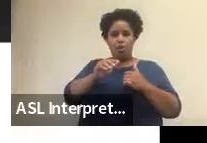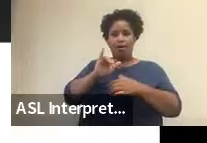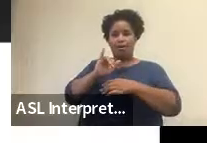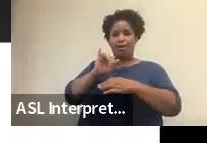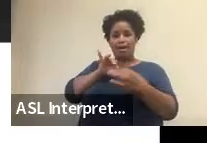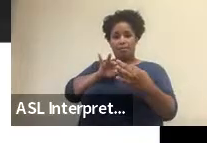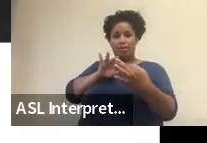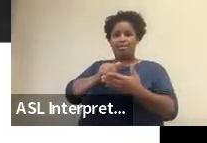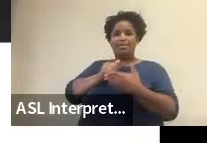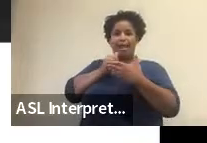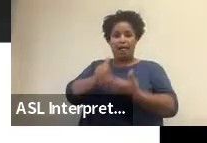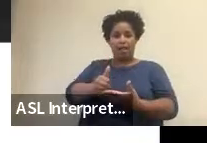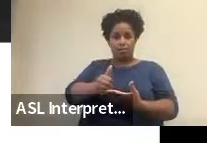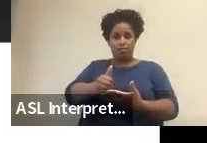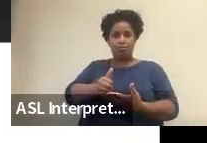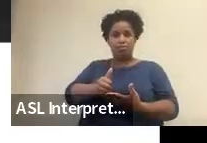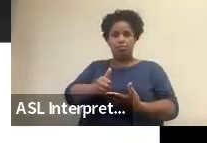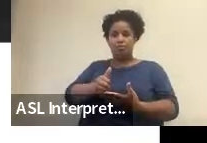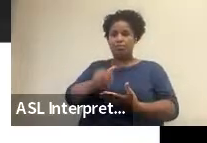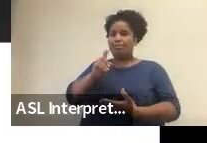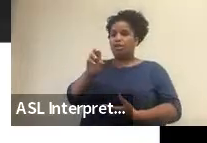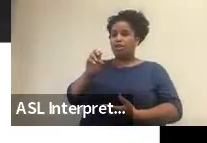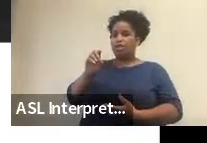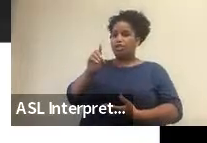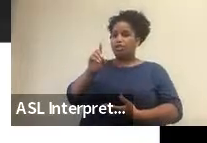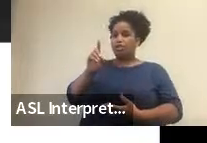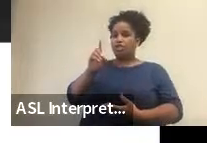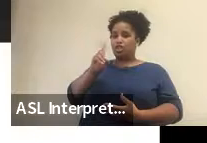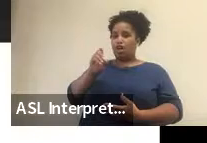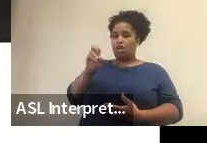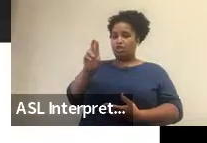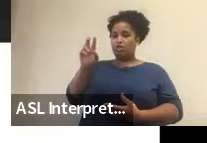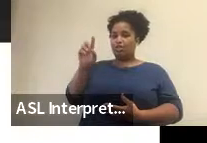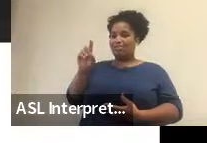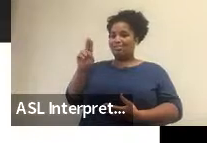our operation. Dr. Dunn, thank you.